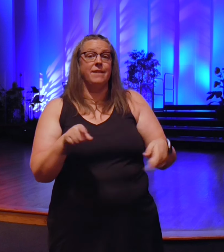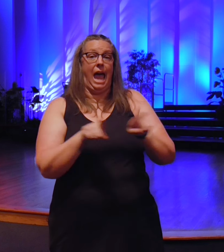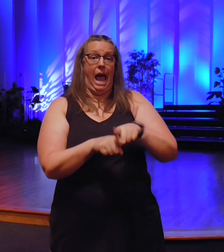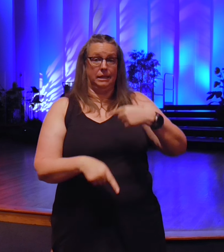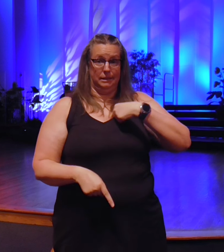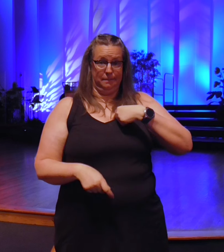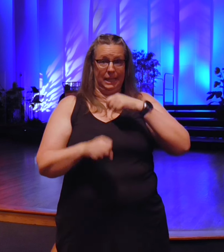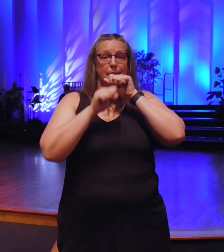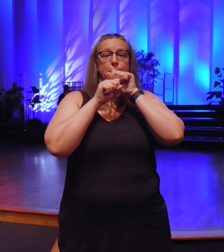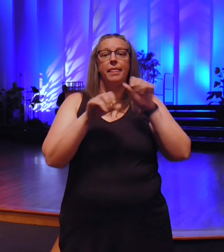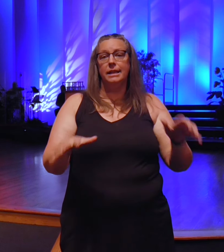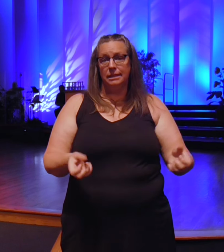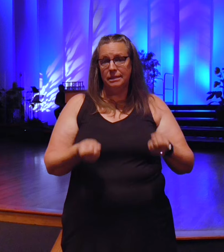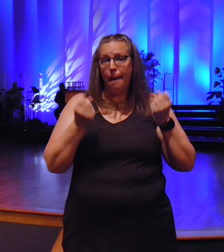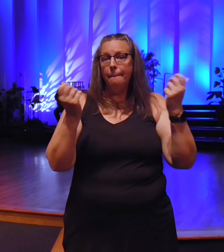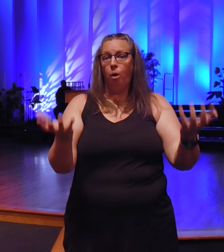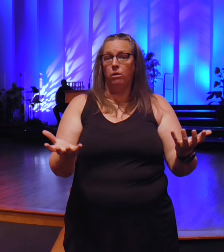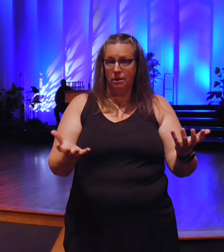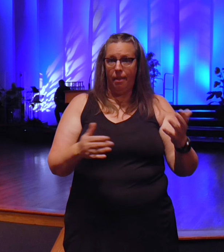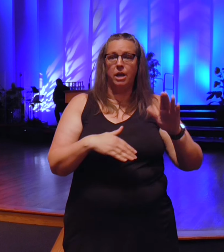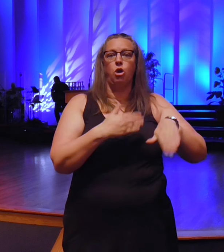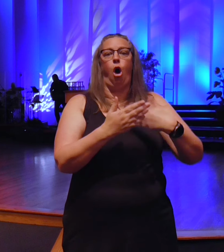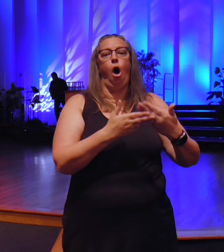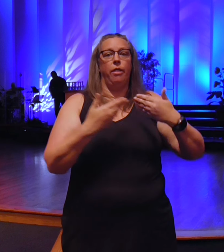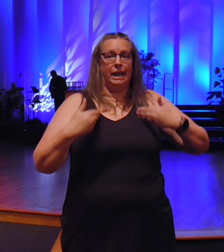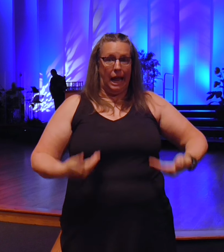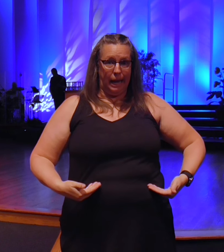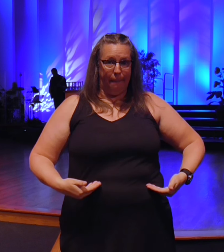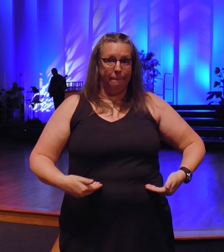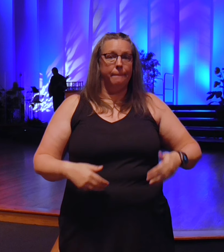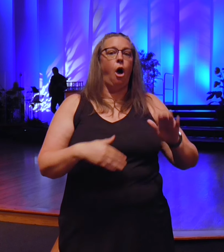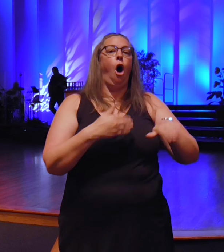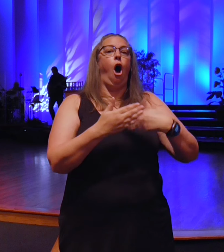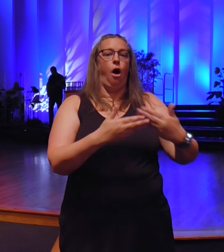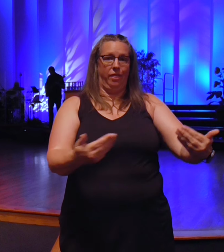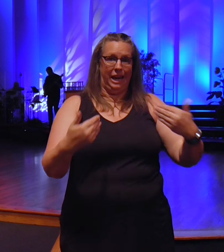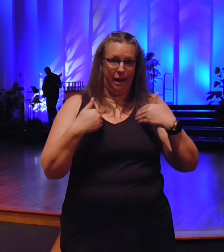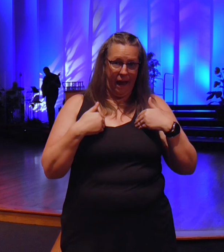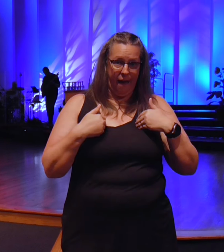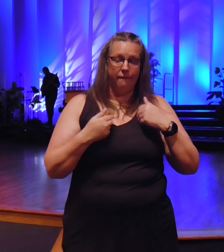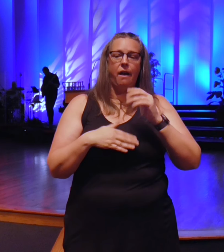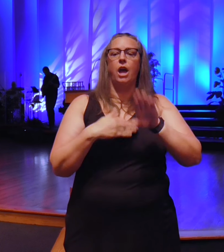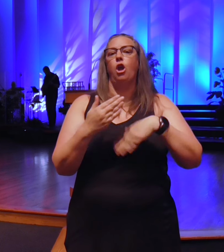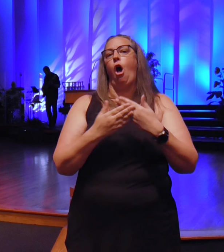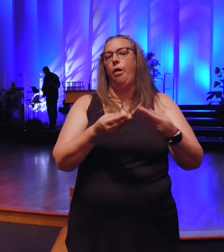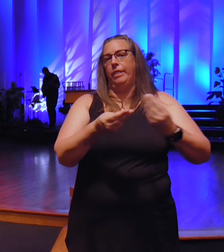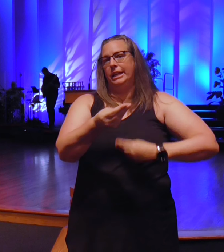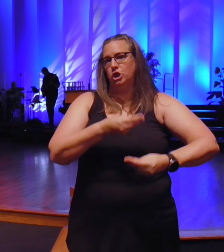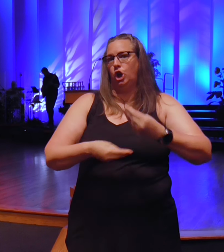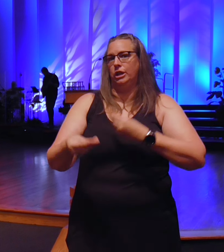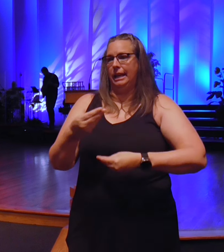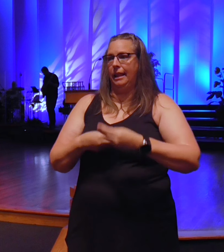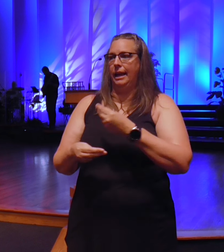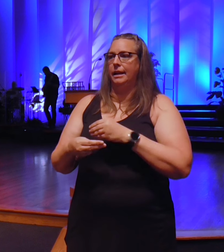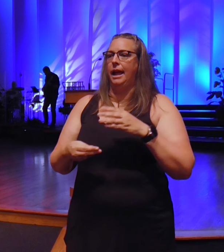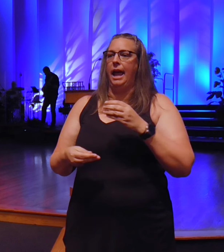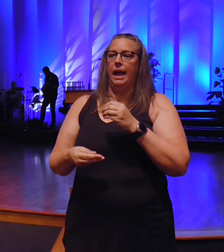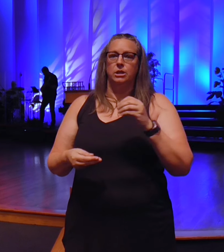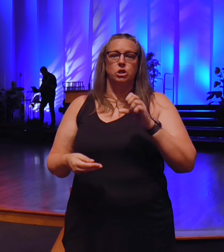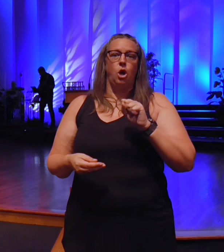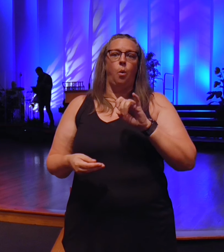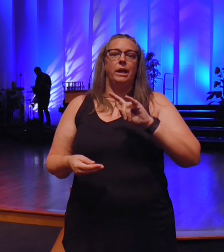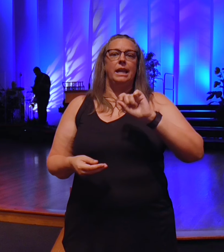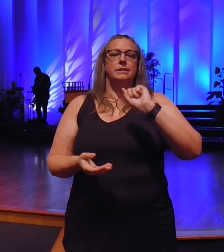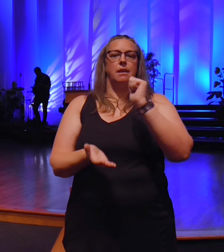as me, blesses and multiplies all that I am, all that I have, and all that I circulate. And so it